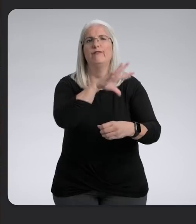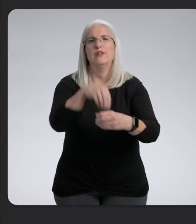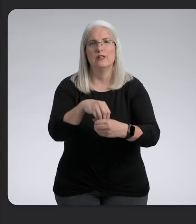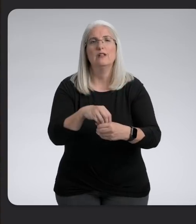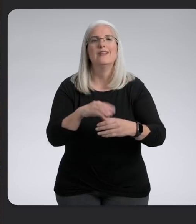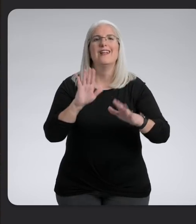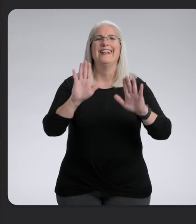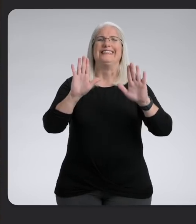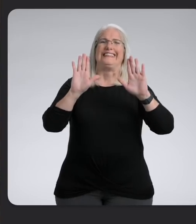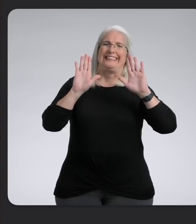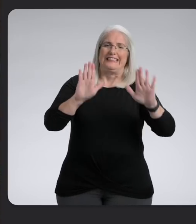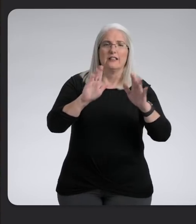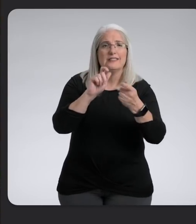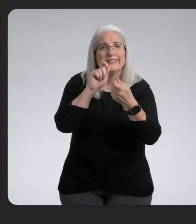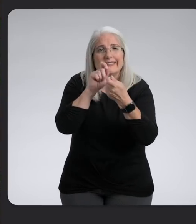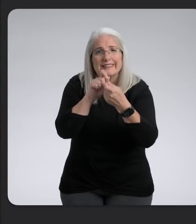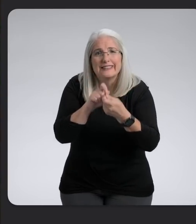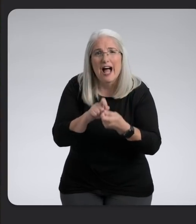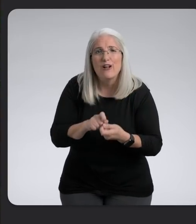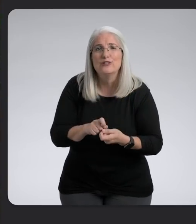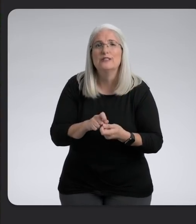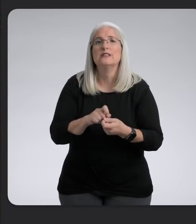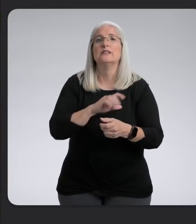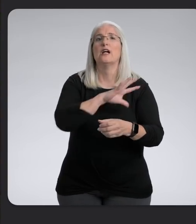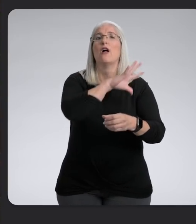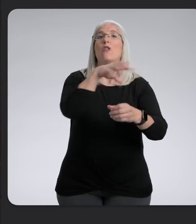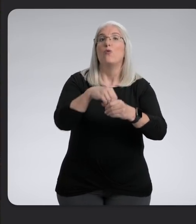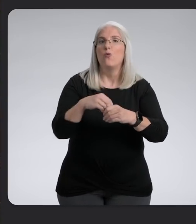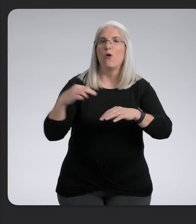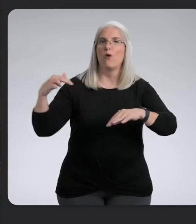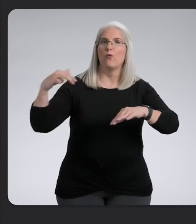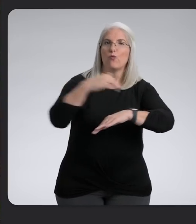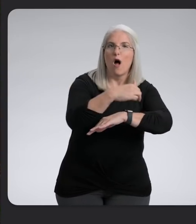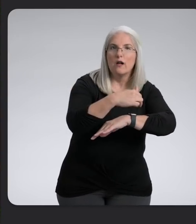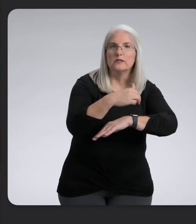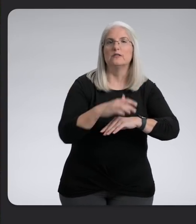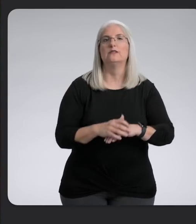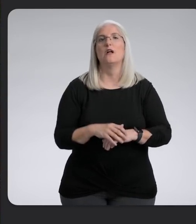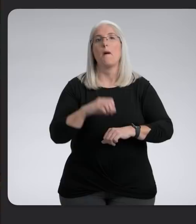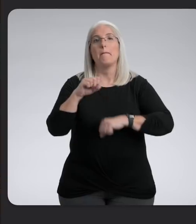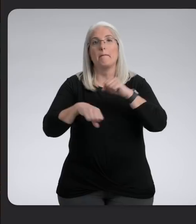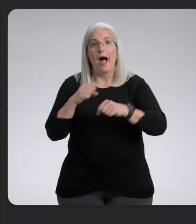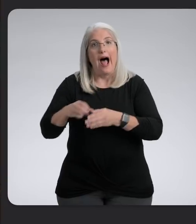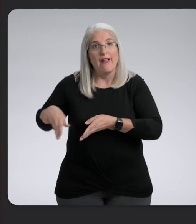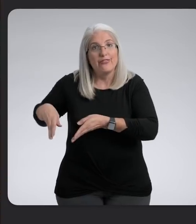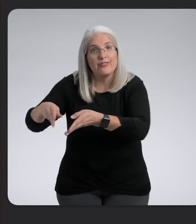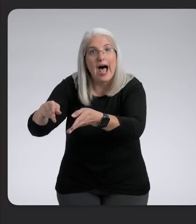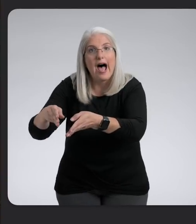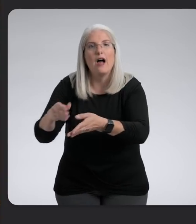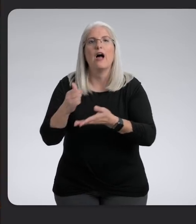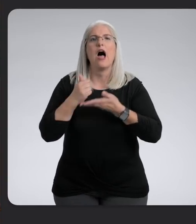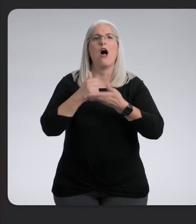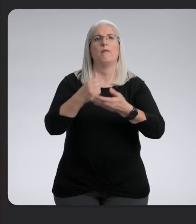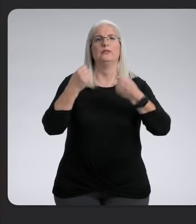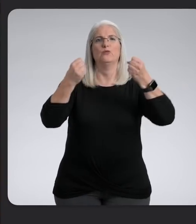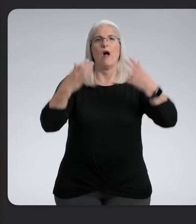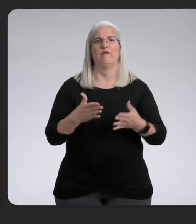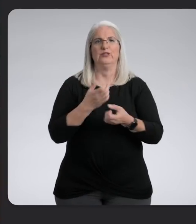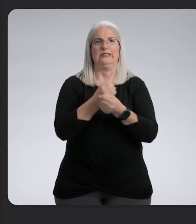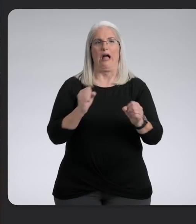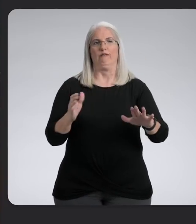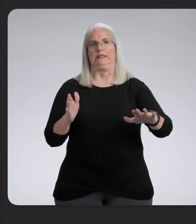to detail, including the addition of crosswalks and bike lanes, will help drivers more safely navigate